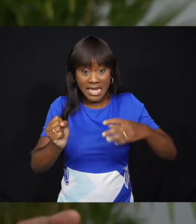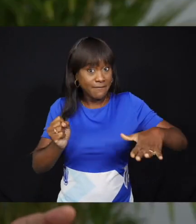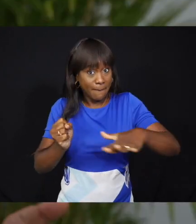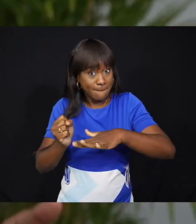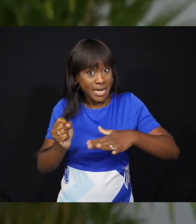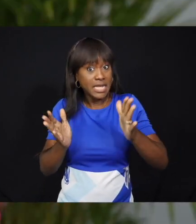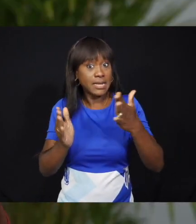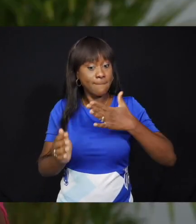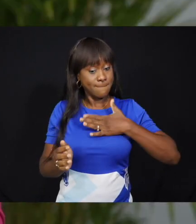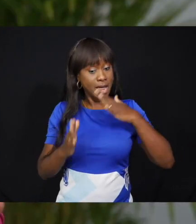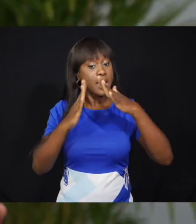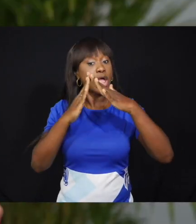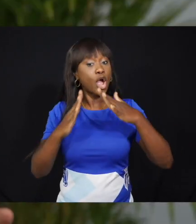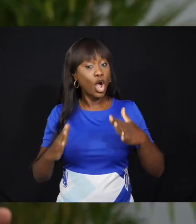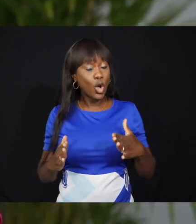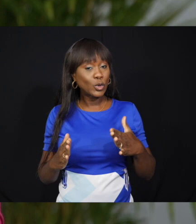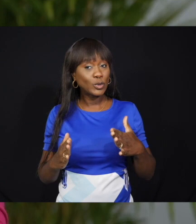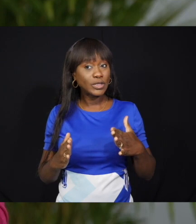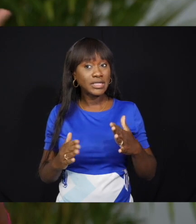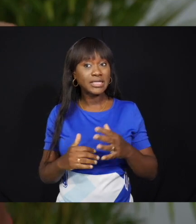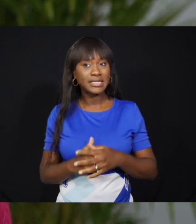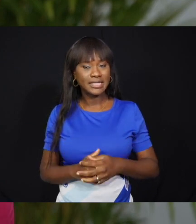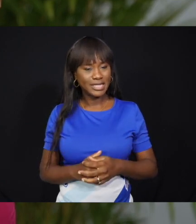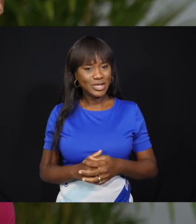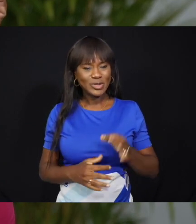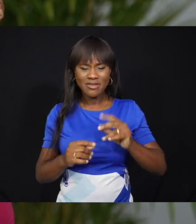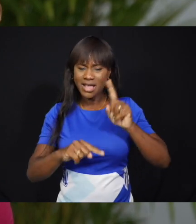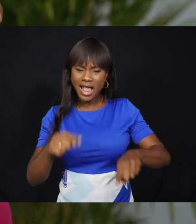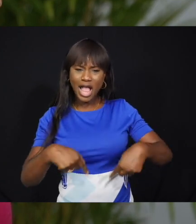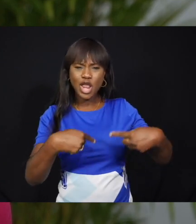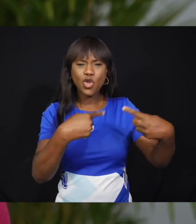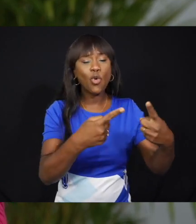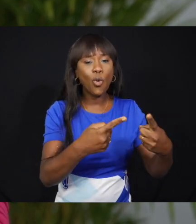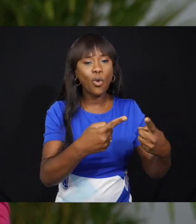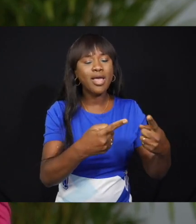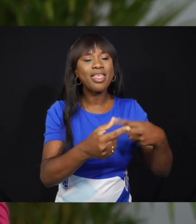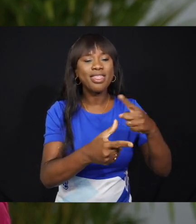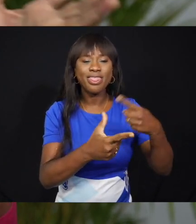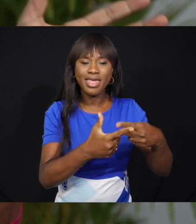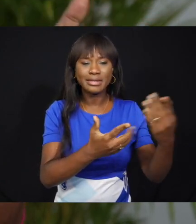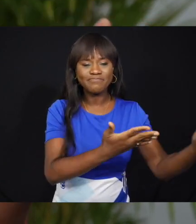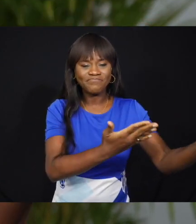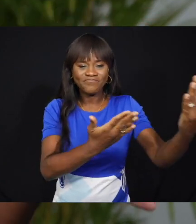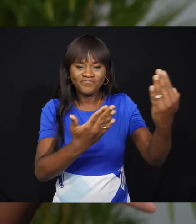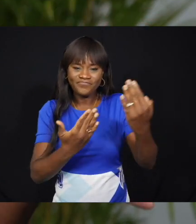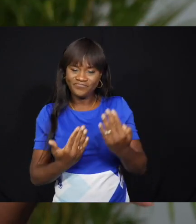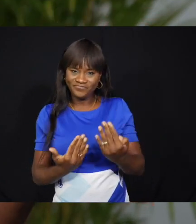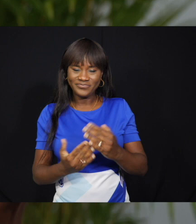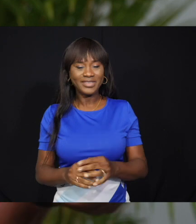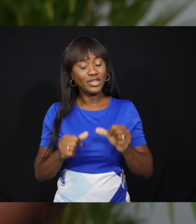bedroom, but I'm dancing, and I'm not socially and physically distant from it. I'm in a safe